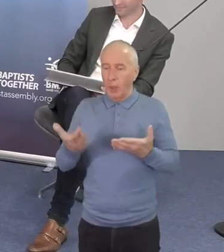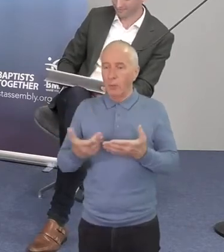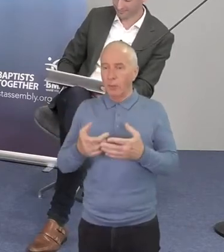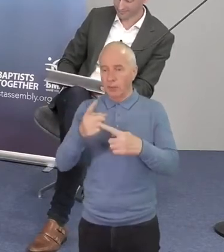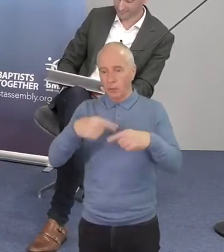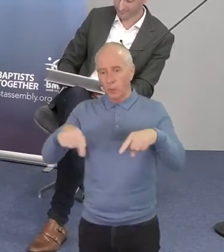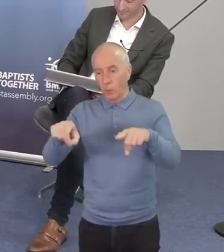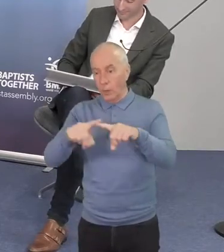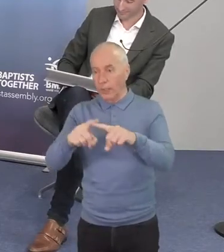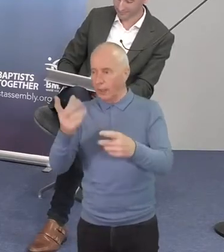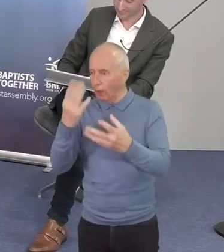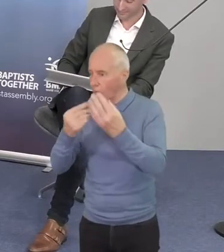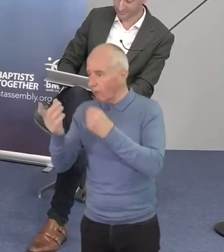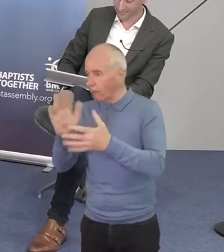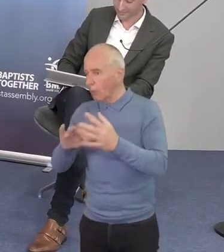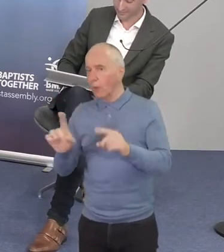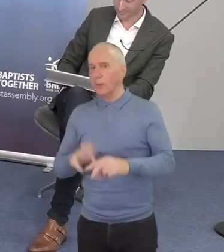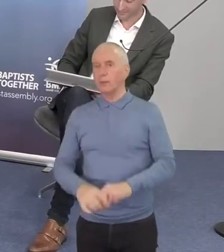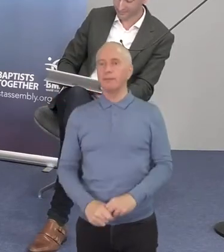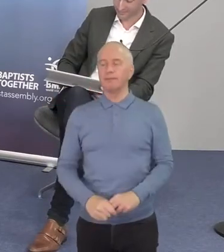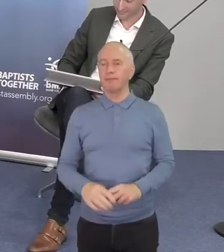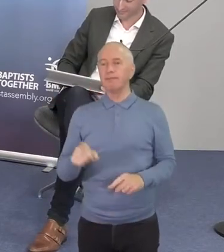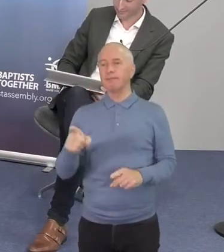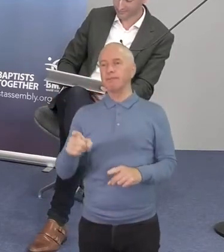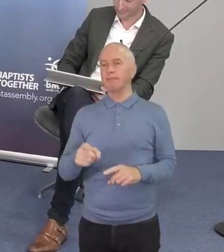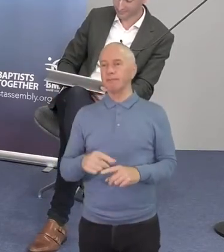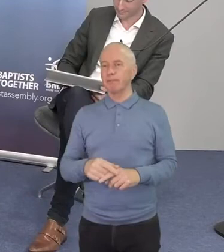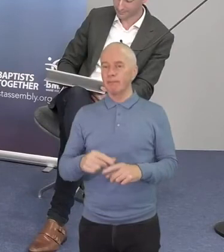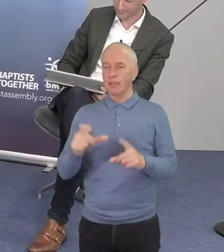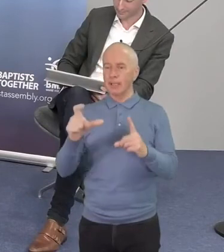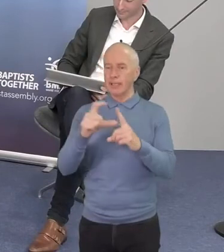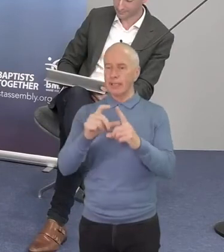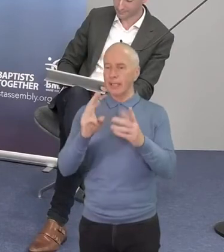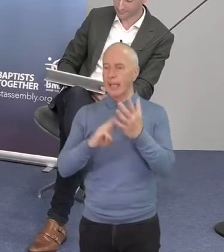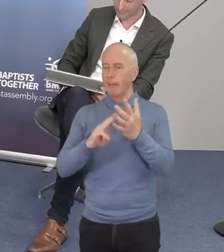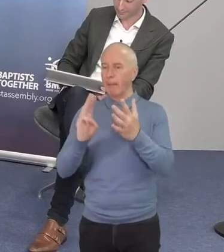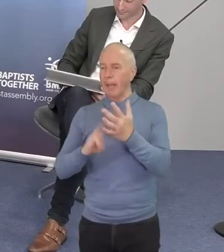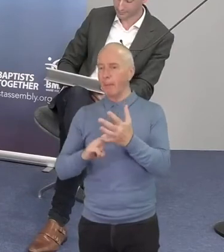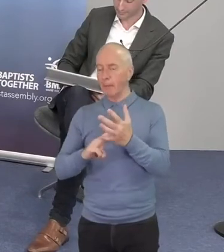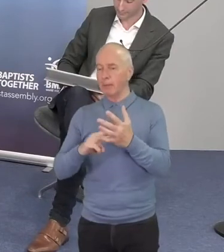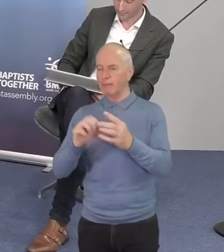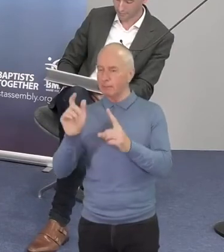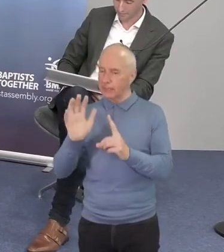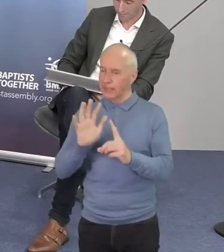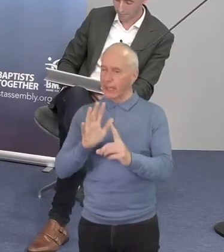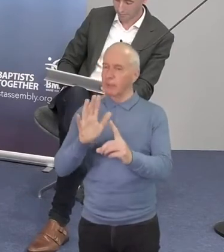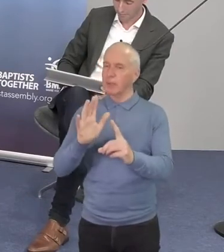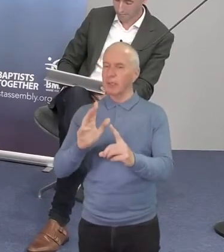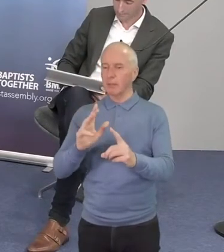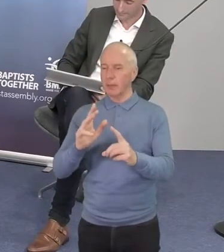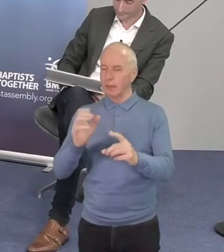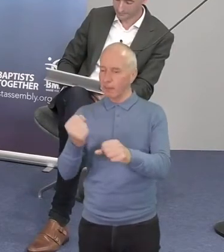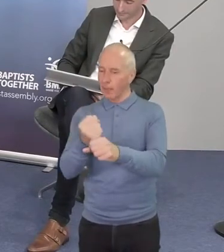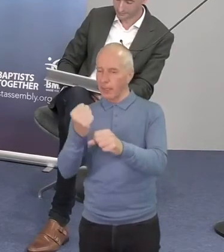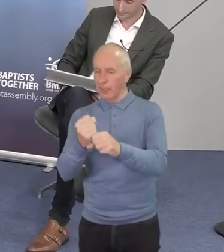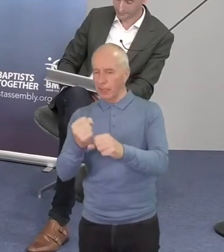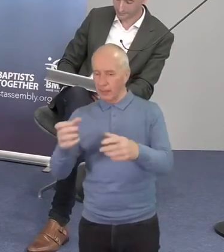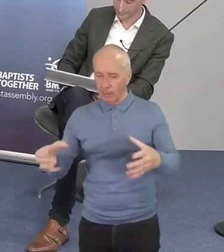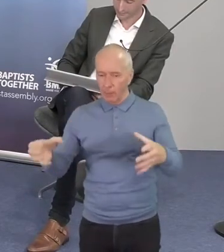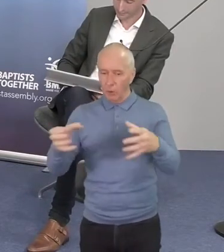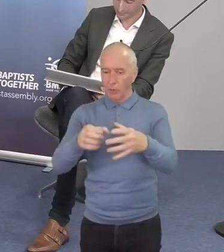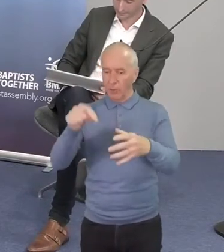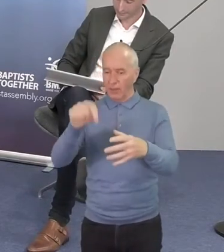Well, many of you have heard about the discipleship making movement. These are grassroots